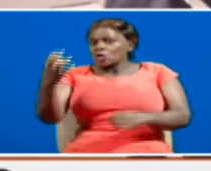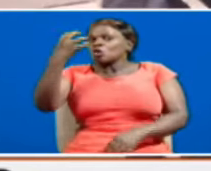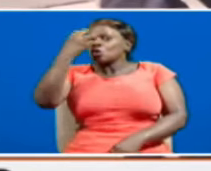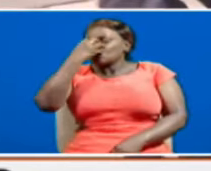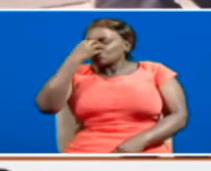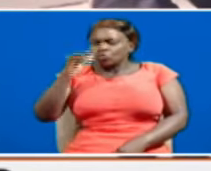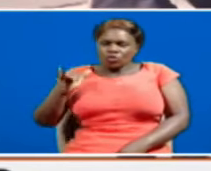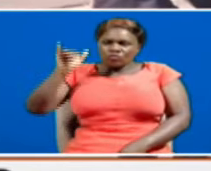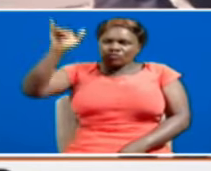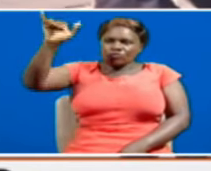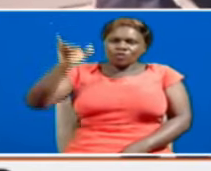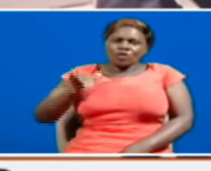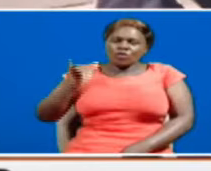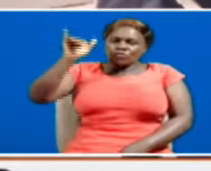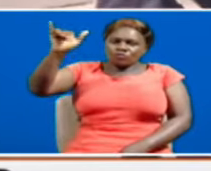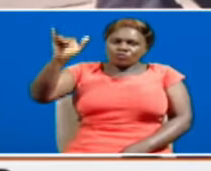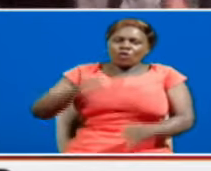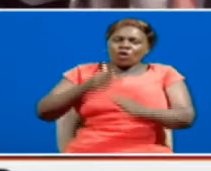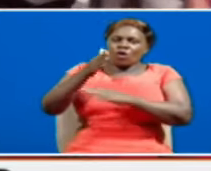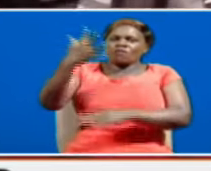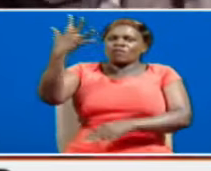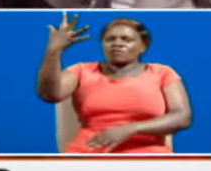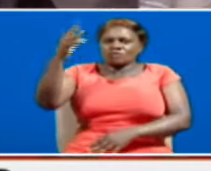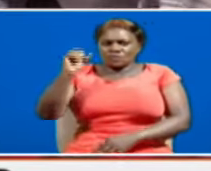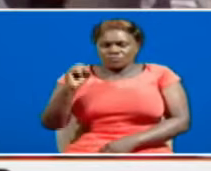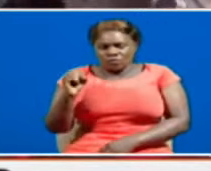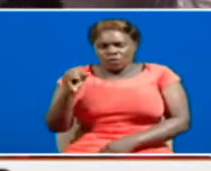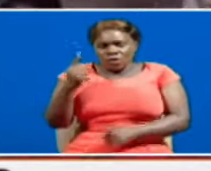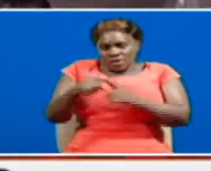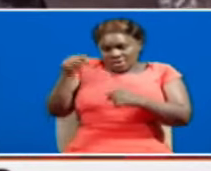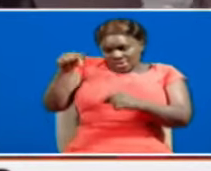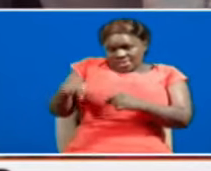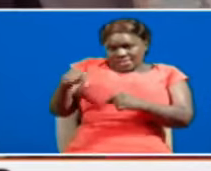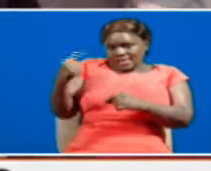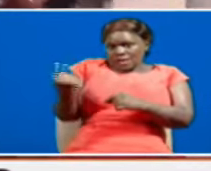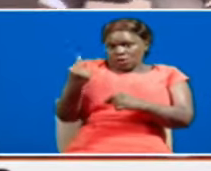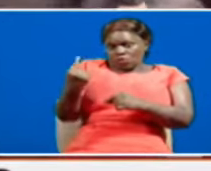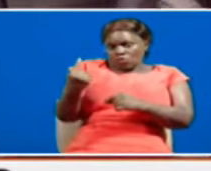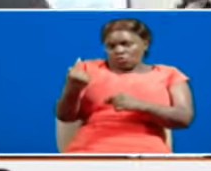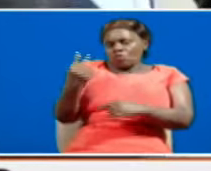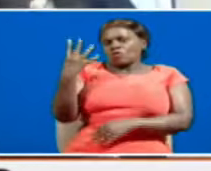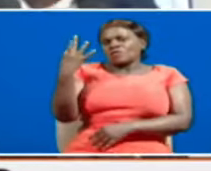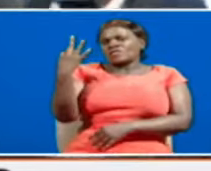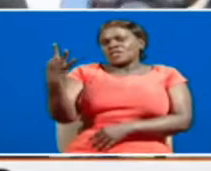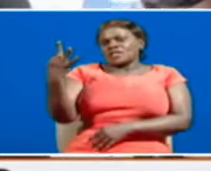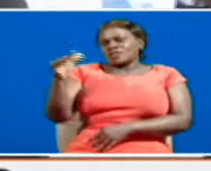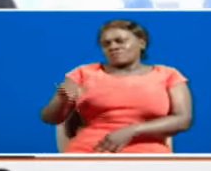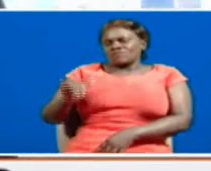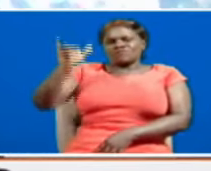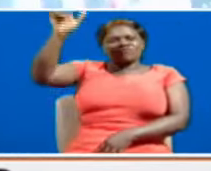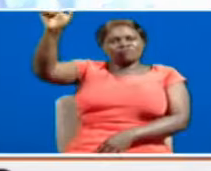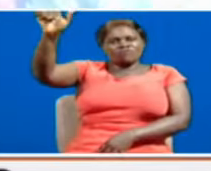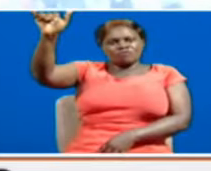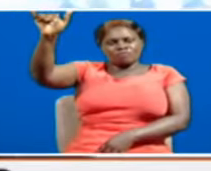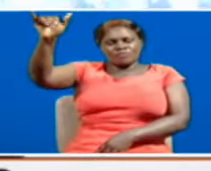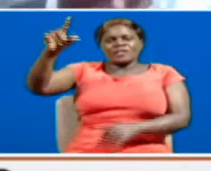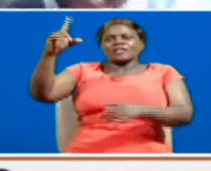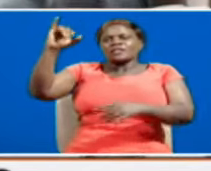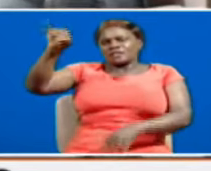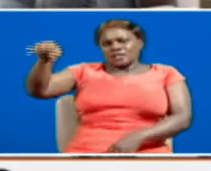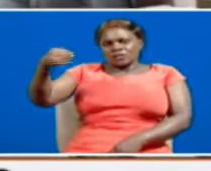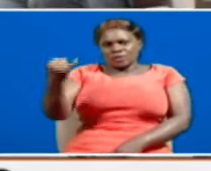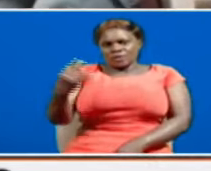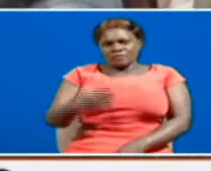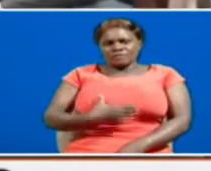William Ruto has made more than 50 foreign trips. This year alone, President Ruto has made 3 trips out of the country. In January,